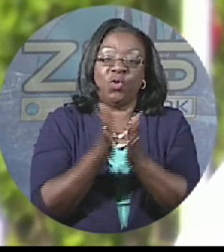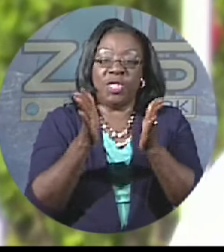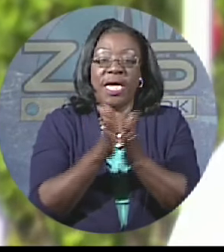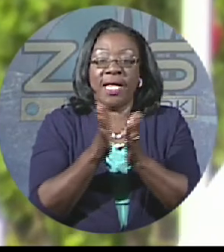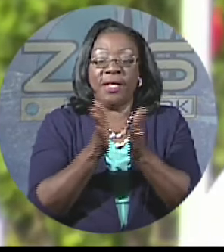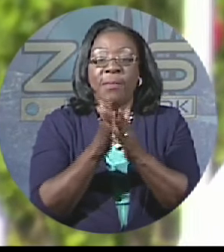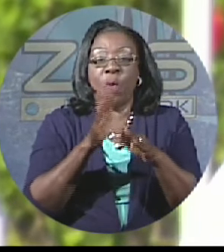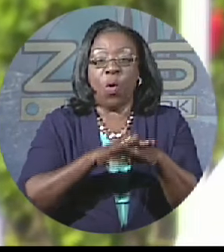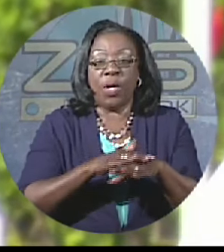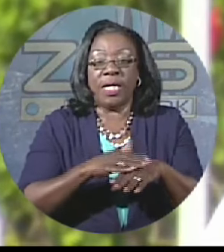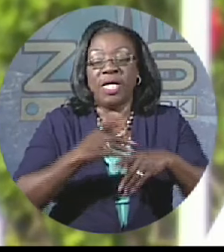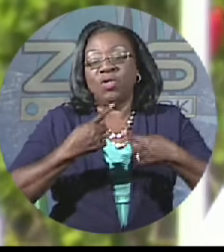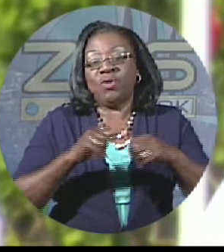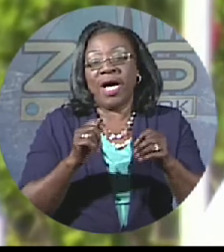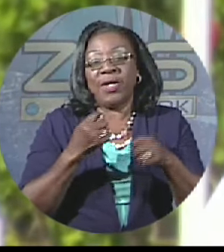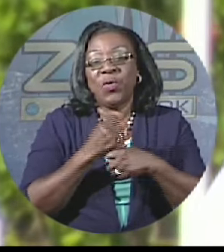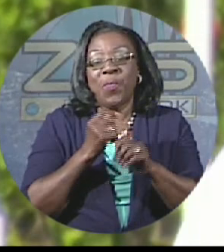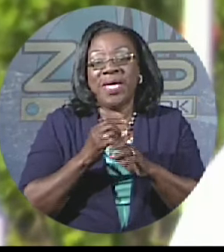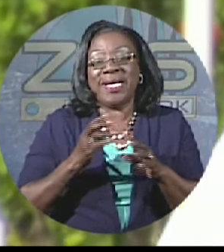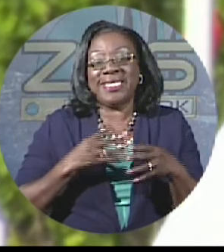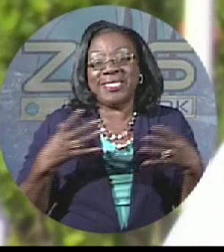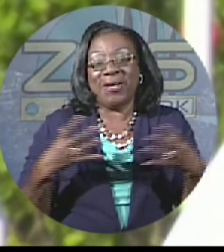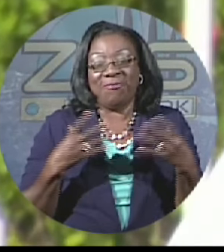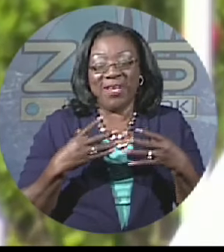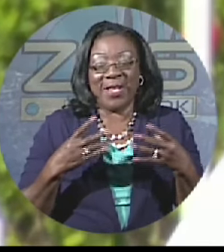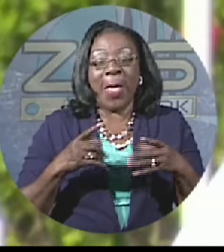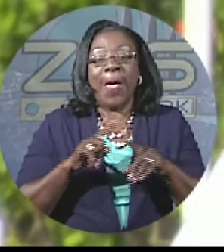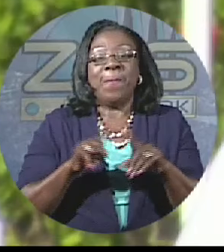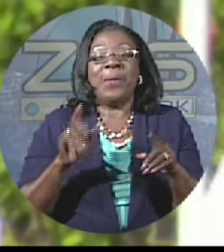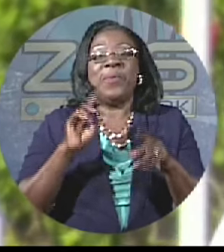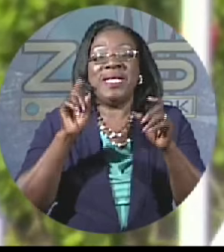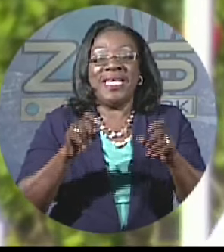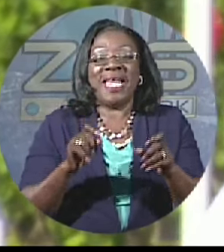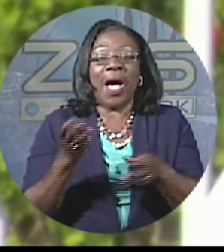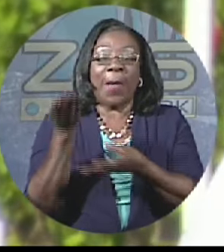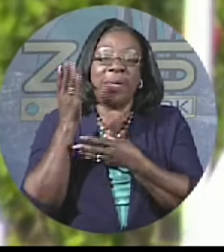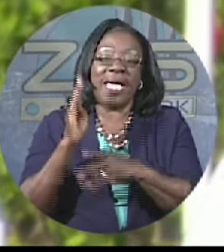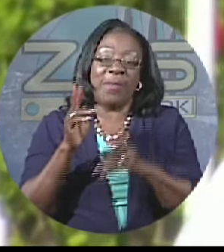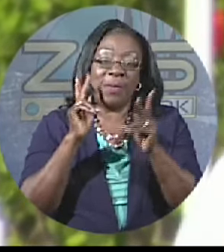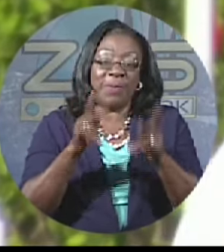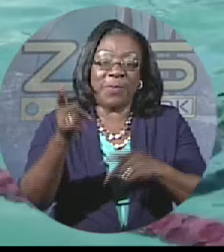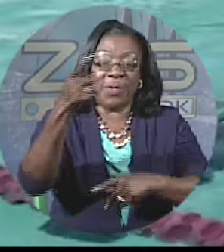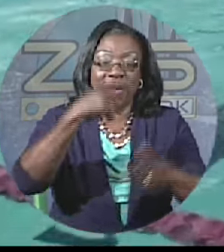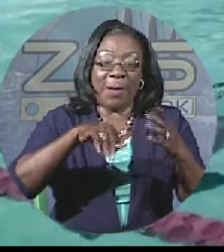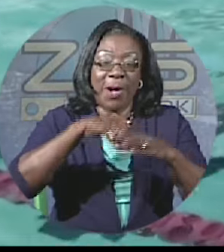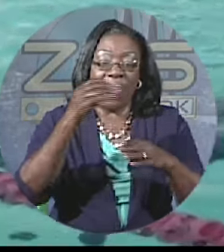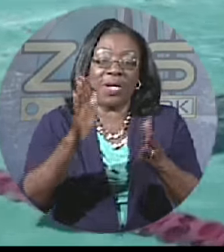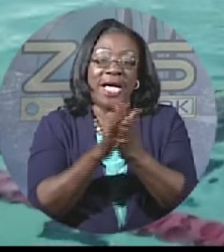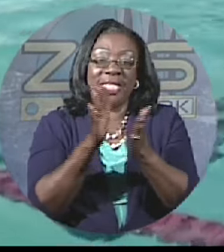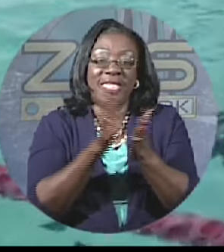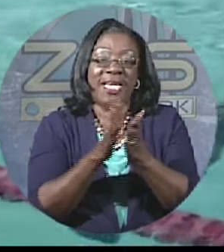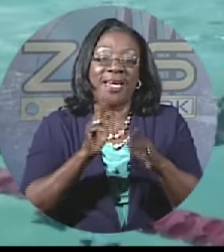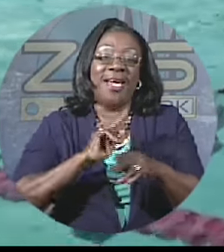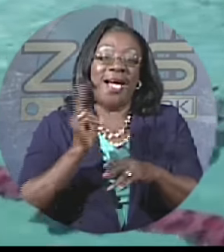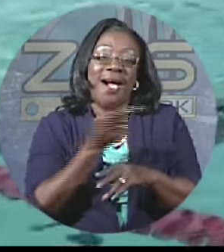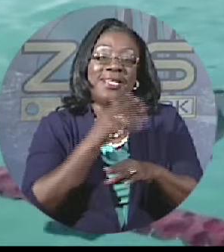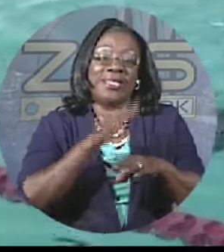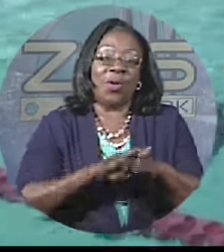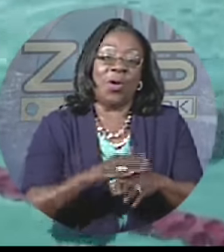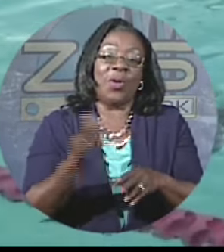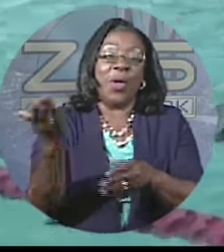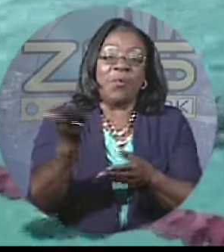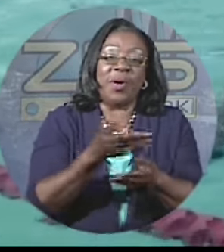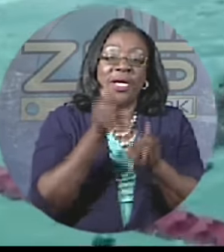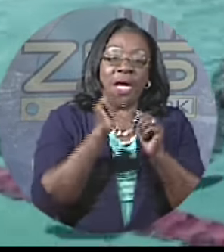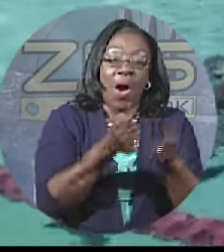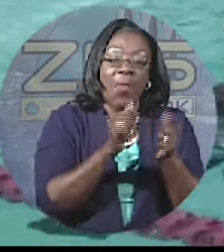try to intimidate us. So we need our Bahamian cheerleaders, you know, to bring the cowbells, shaking them and stuff, you know, to keep us encouraged and never to